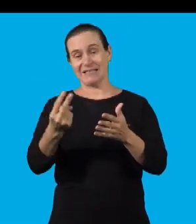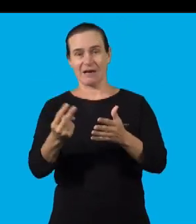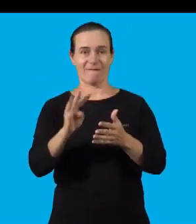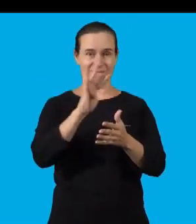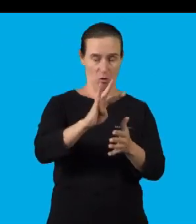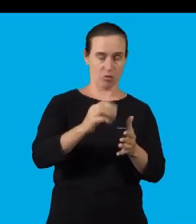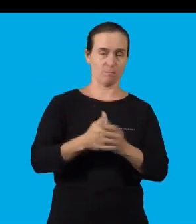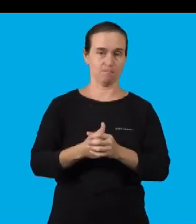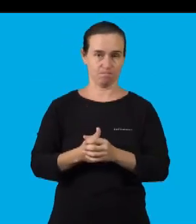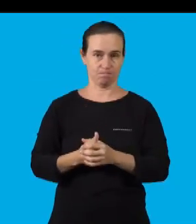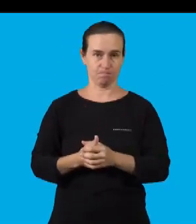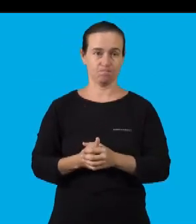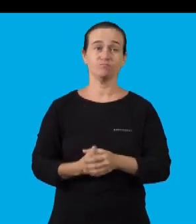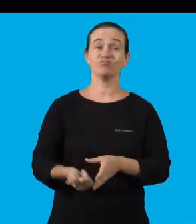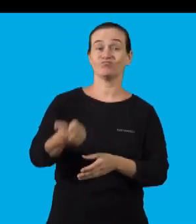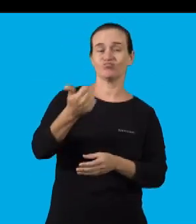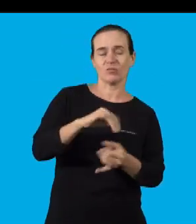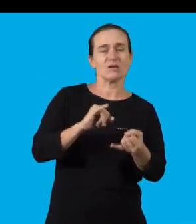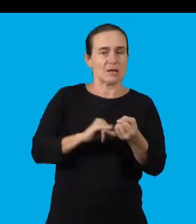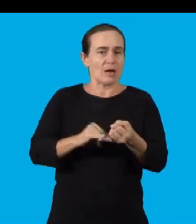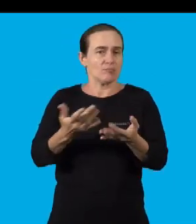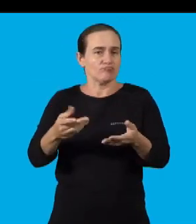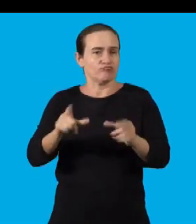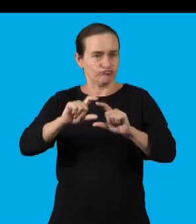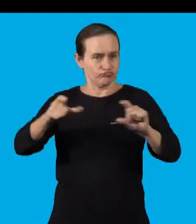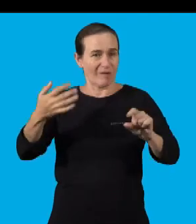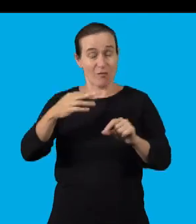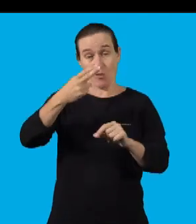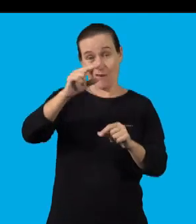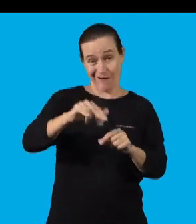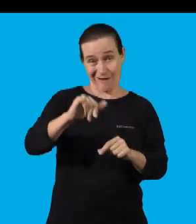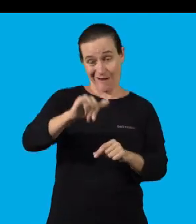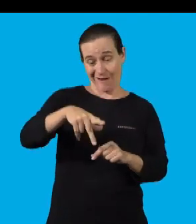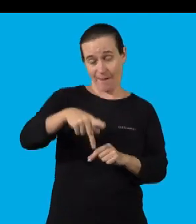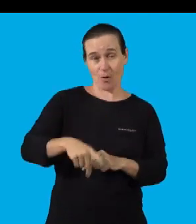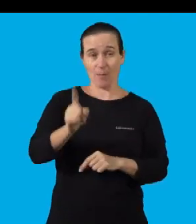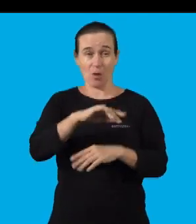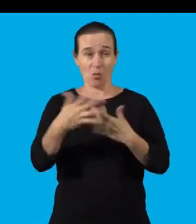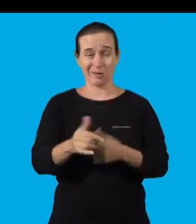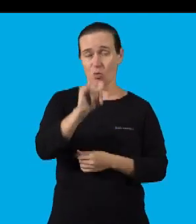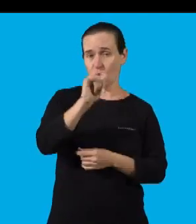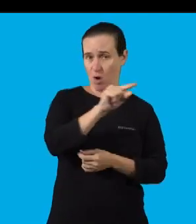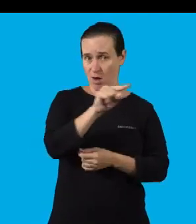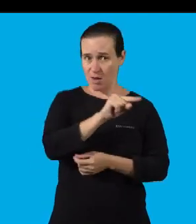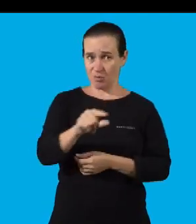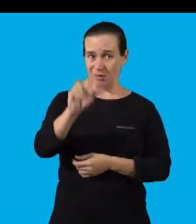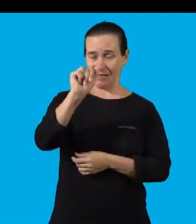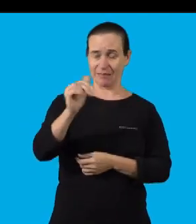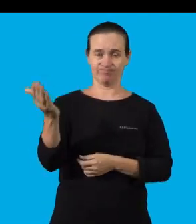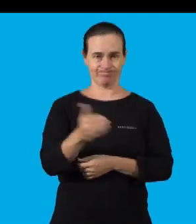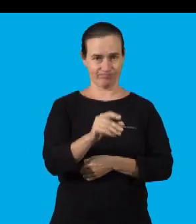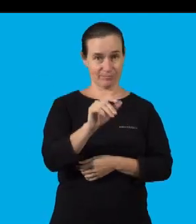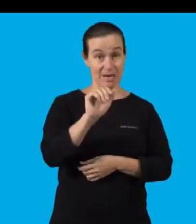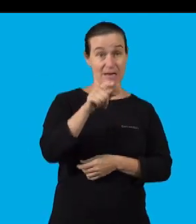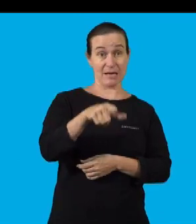quadrant. And the standard form of a hyperbola is y is equals to a